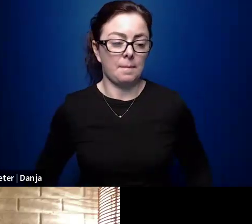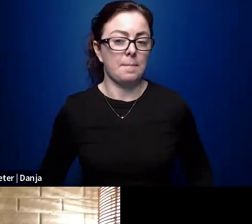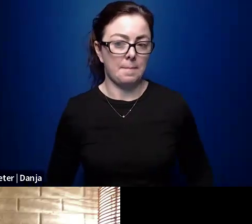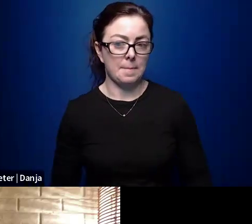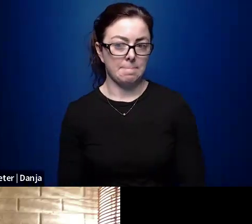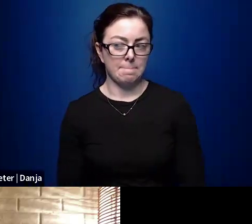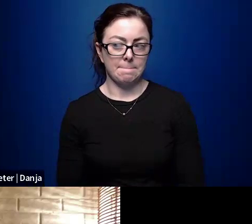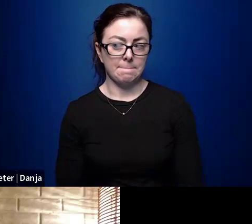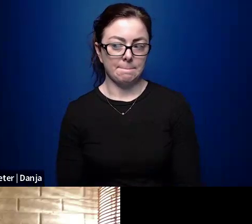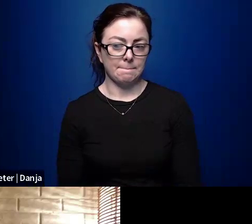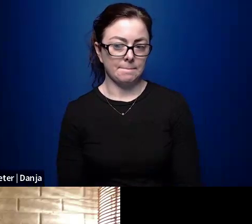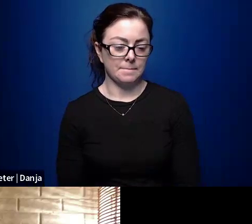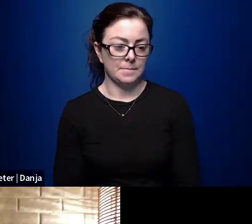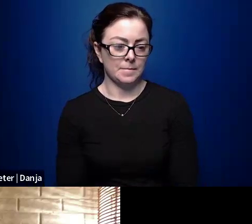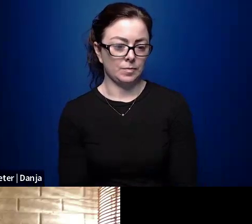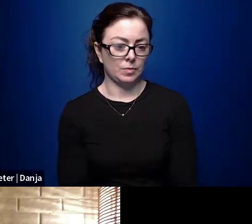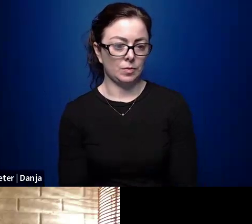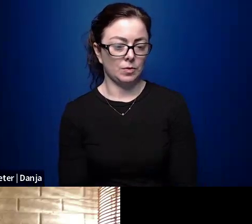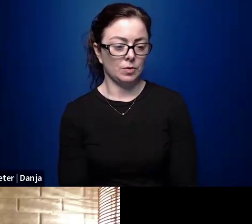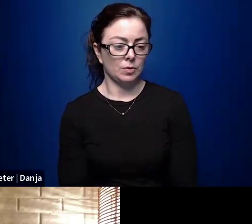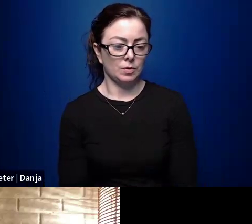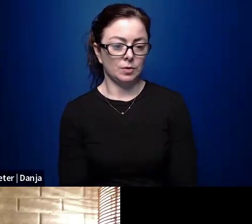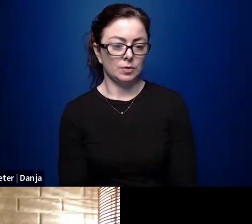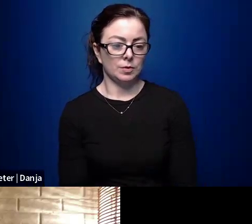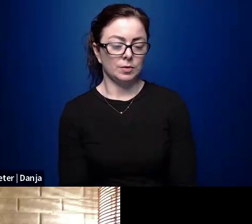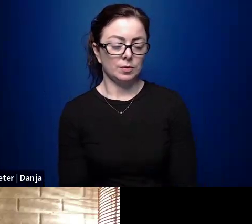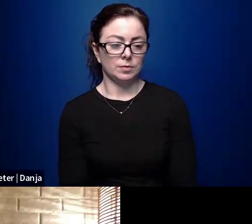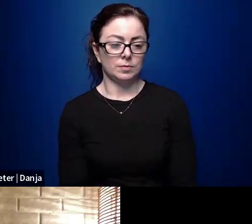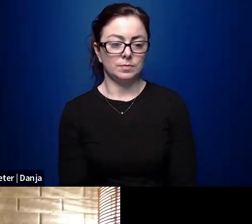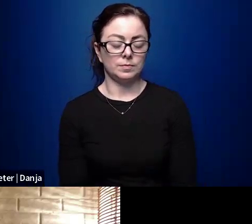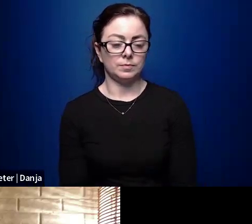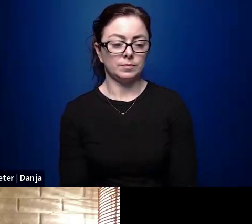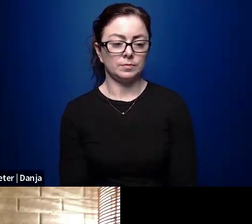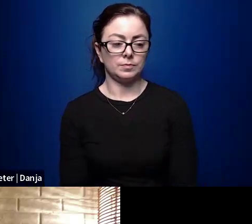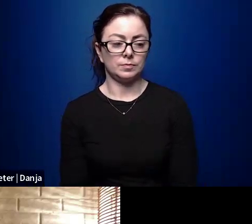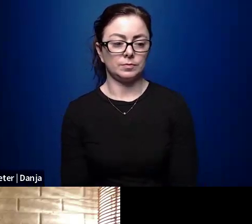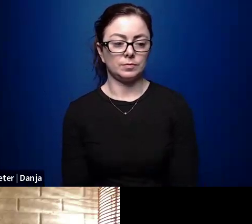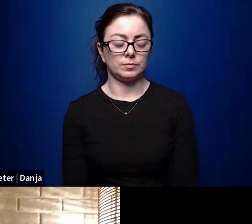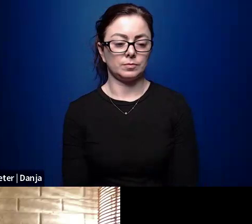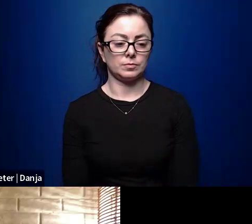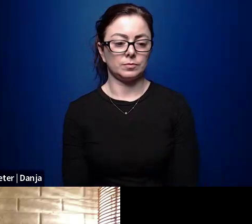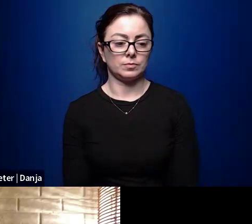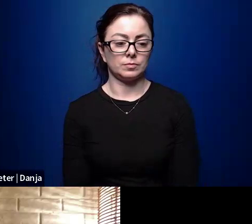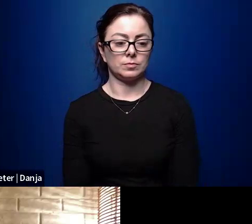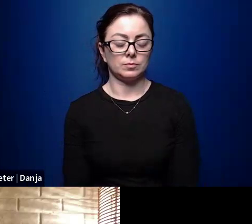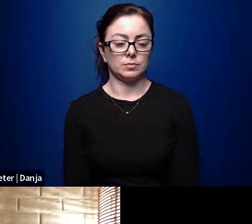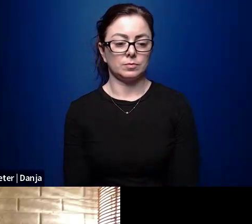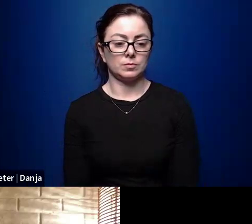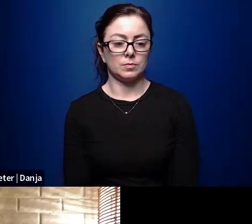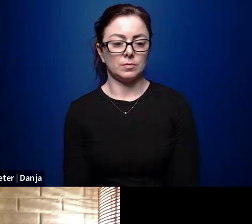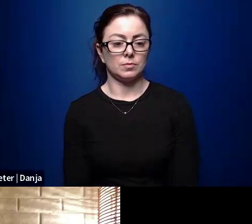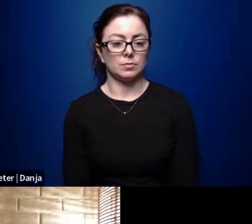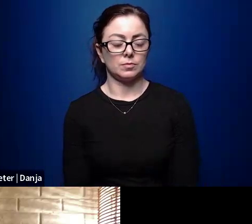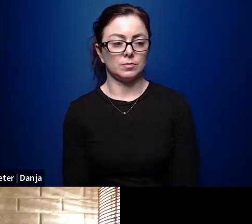waves. I didn't want to appear as a needy, ungrateful problem starter. I didn't want